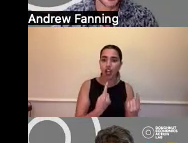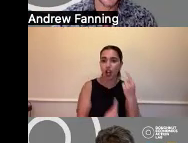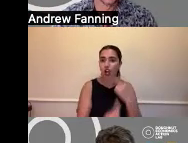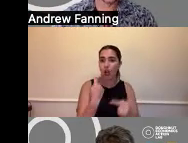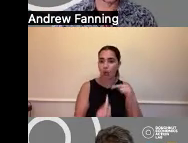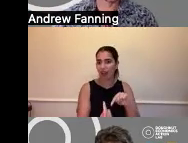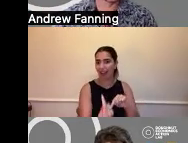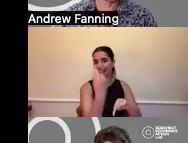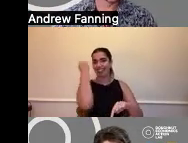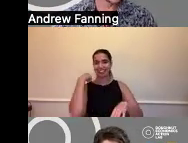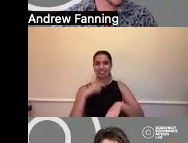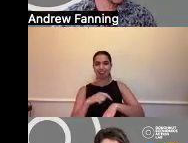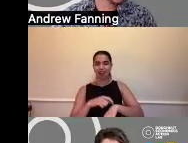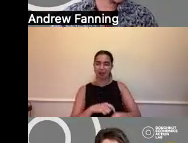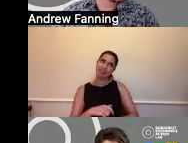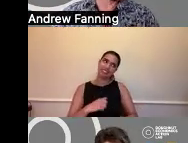challenge.